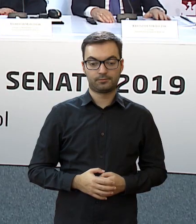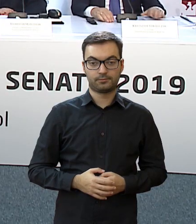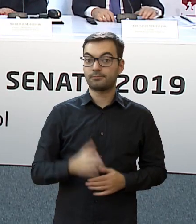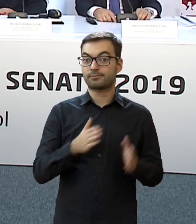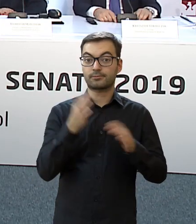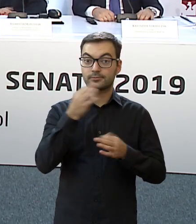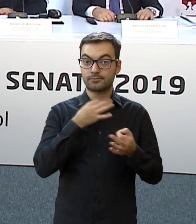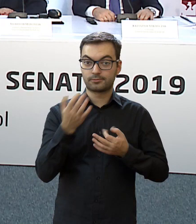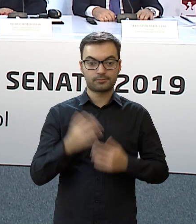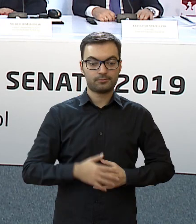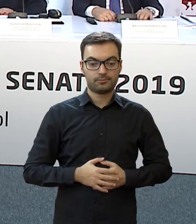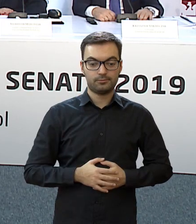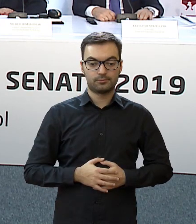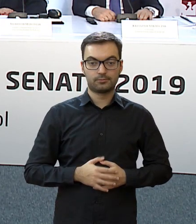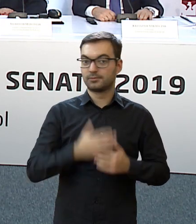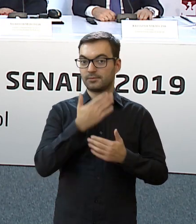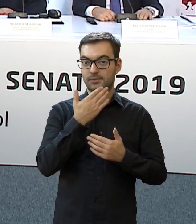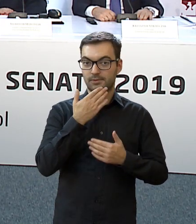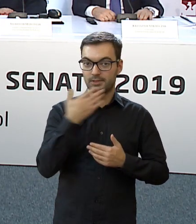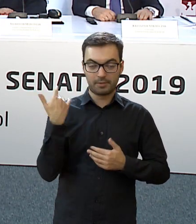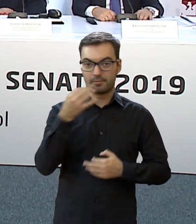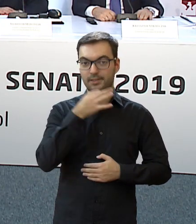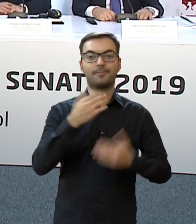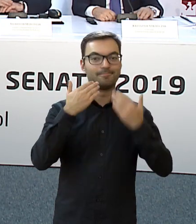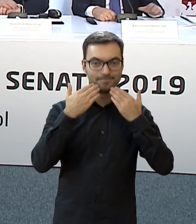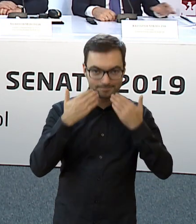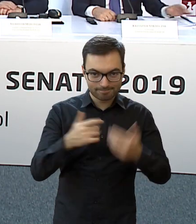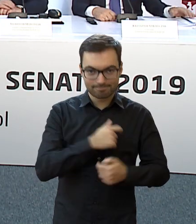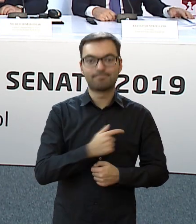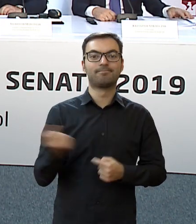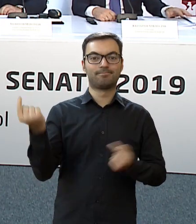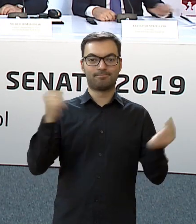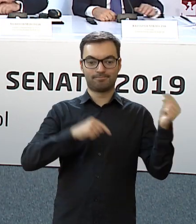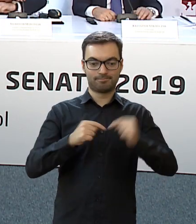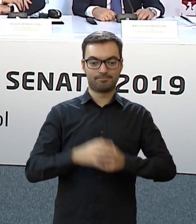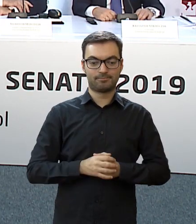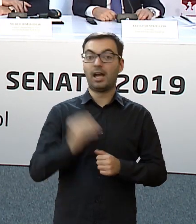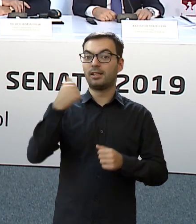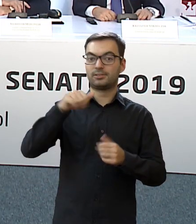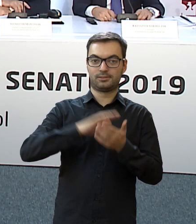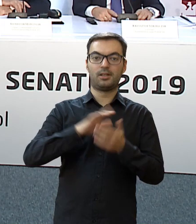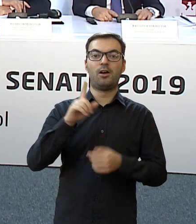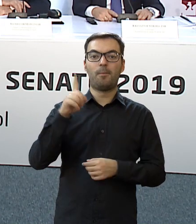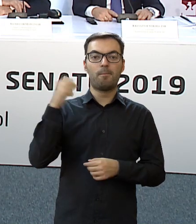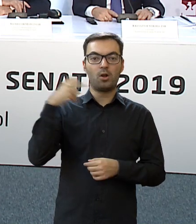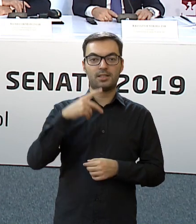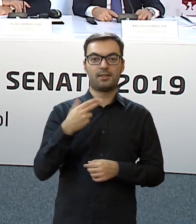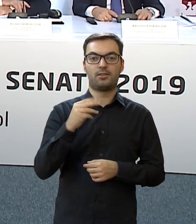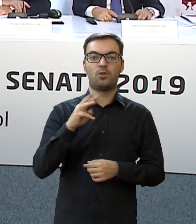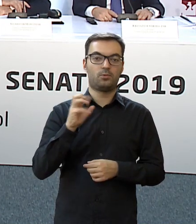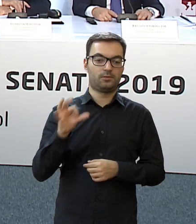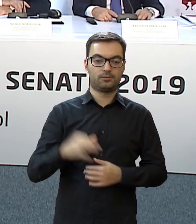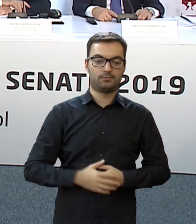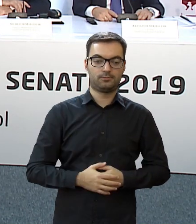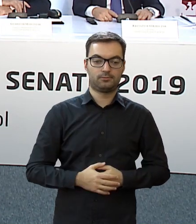Kolejne pytanie. Another question? Jeżeli nie ma pytań, dziękujemy Państwu bardzo All right. Jeszcze jest okay, Polsat there News. is another question. Polsat